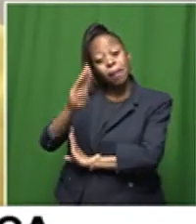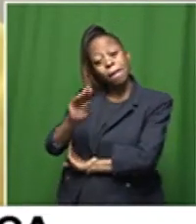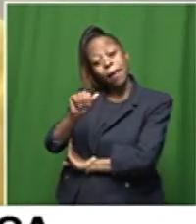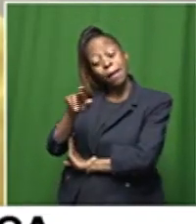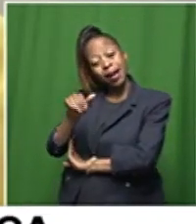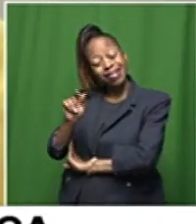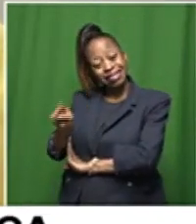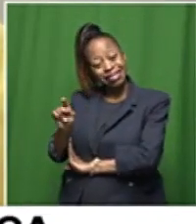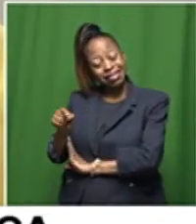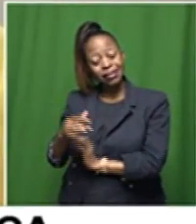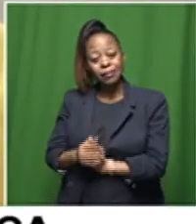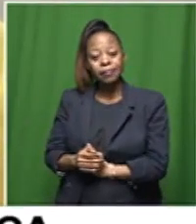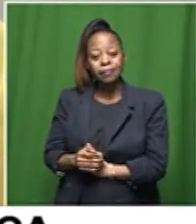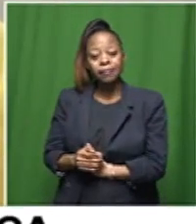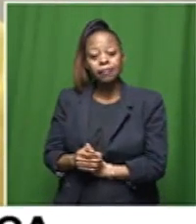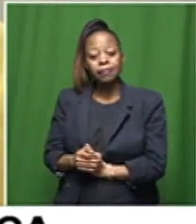the